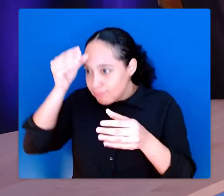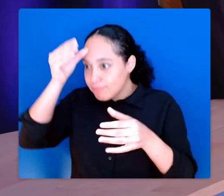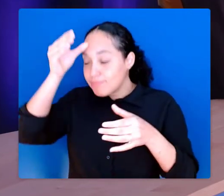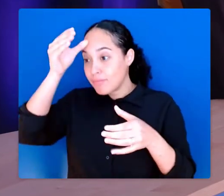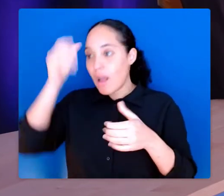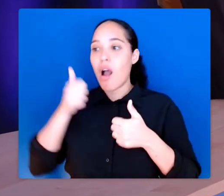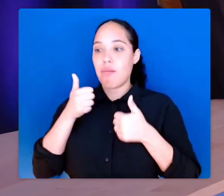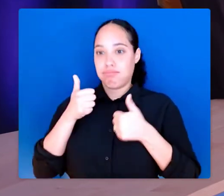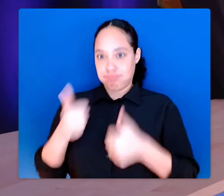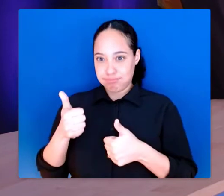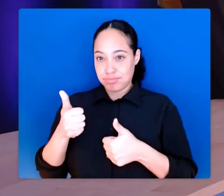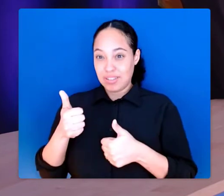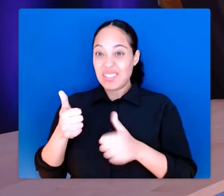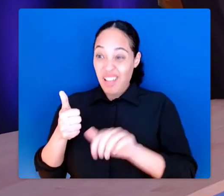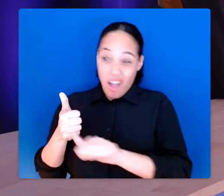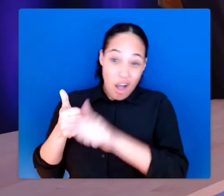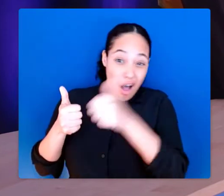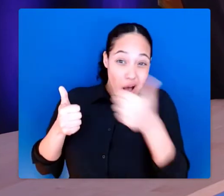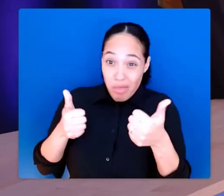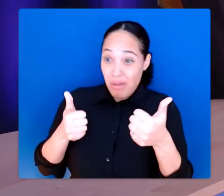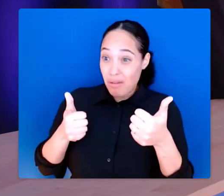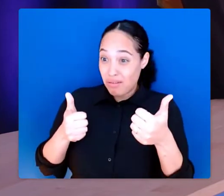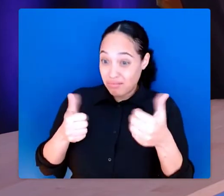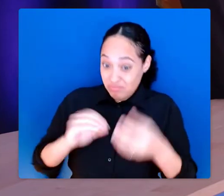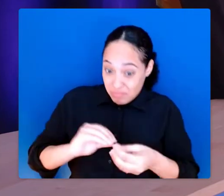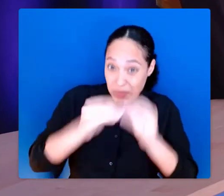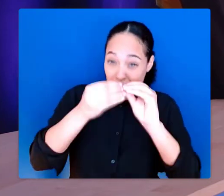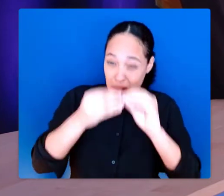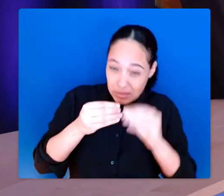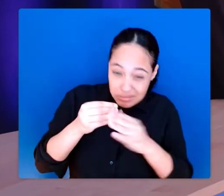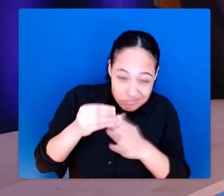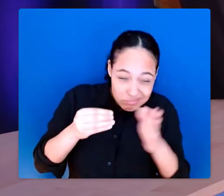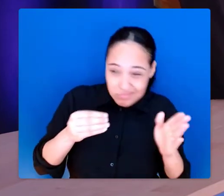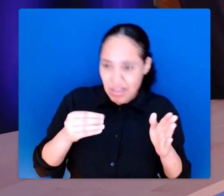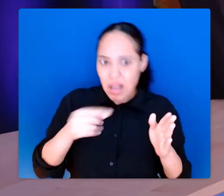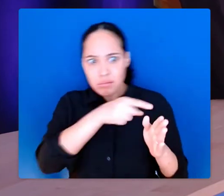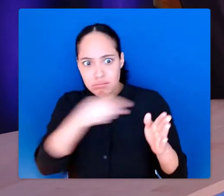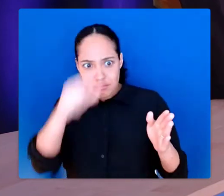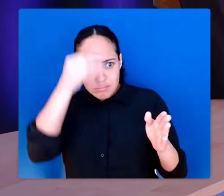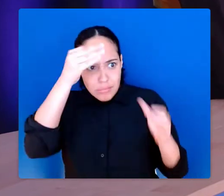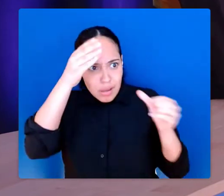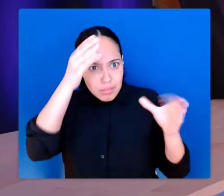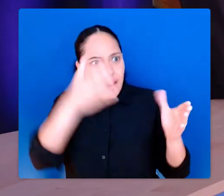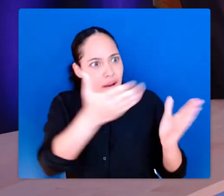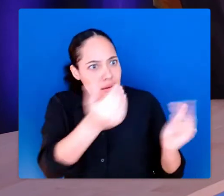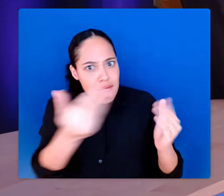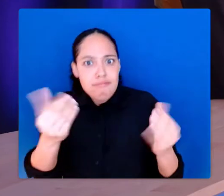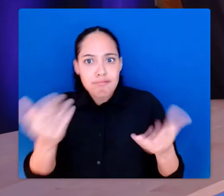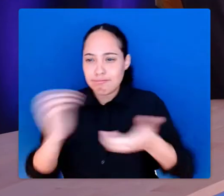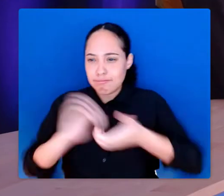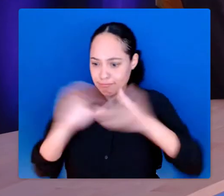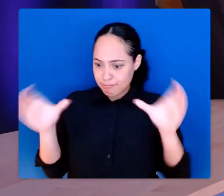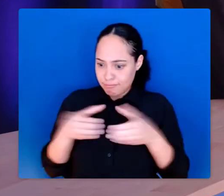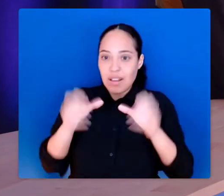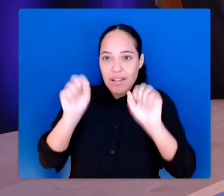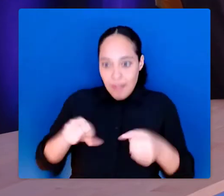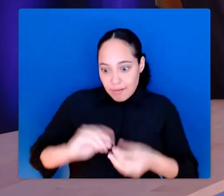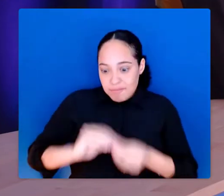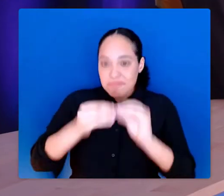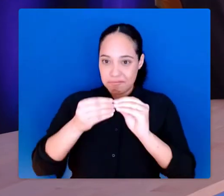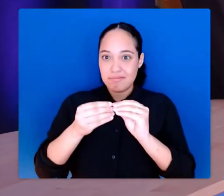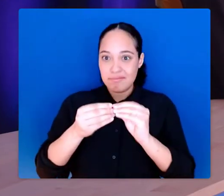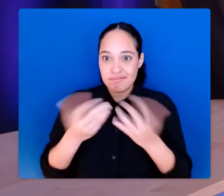these nice initiatives, right, where you are using AI to restore your lost paintings, and then AI for cultural